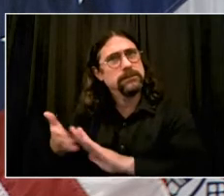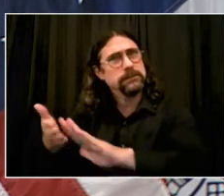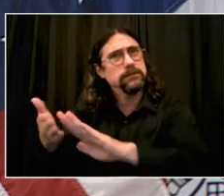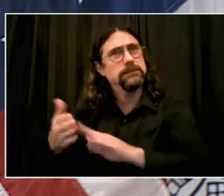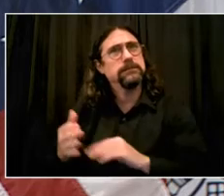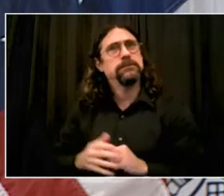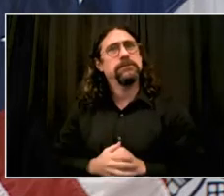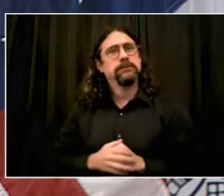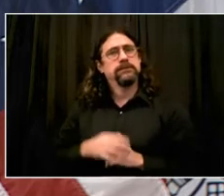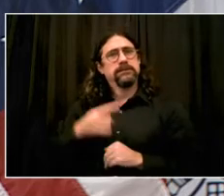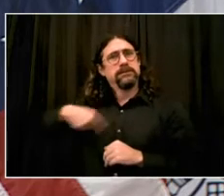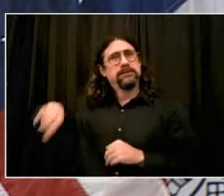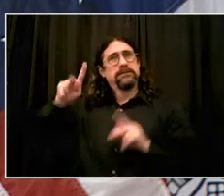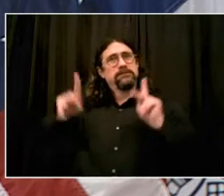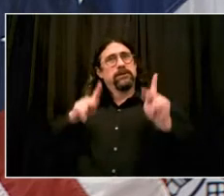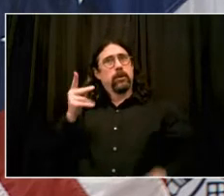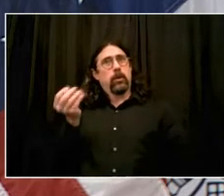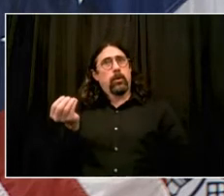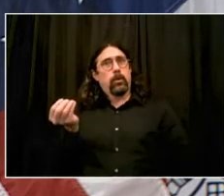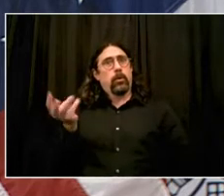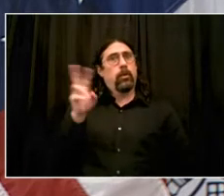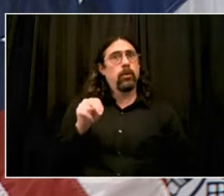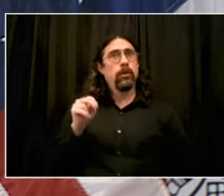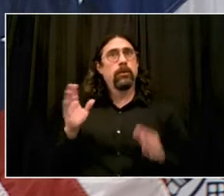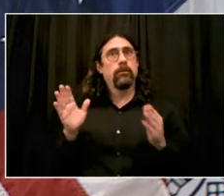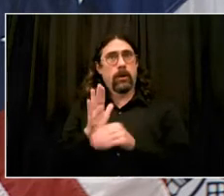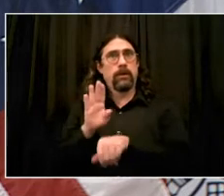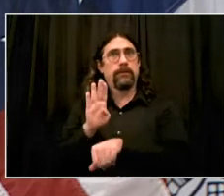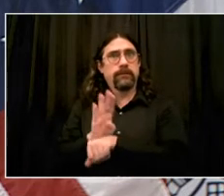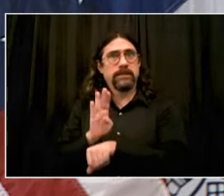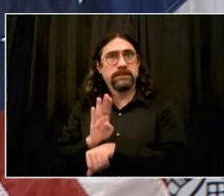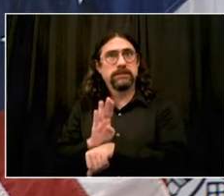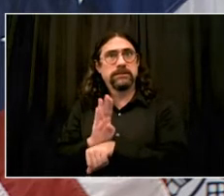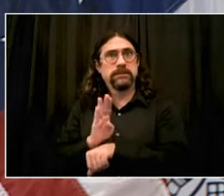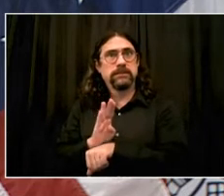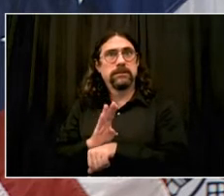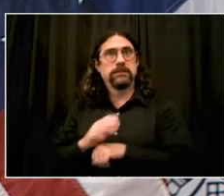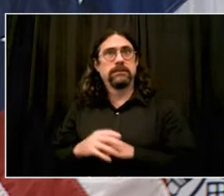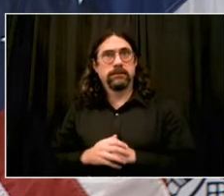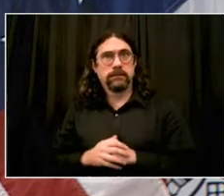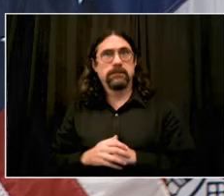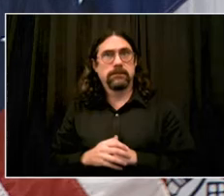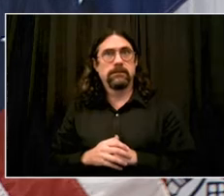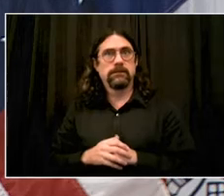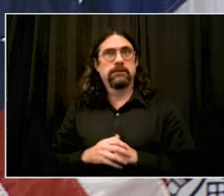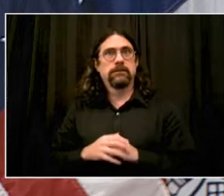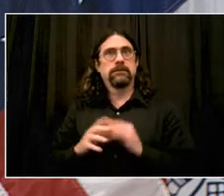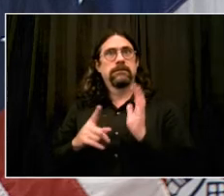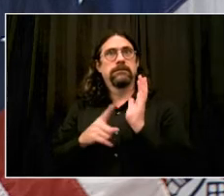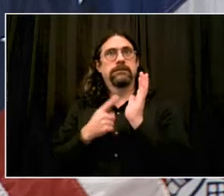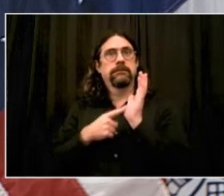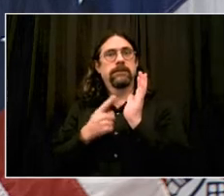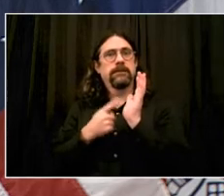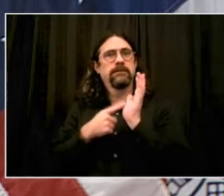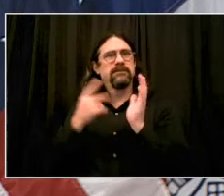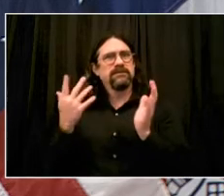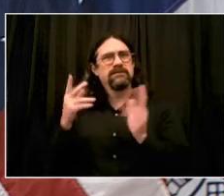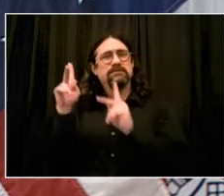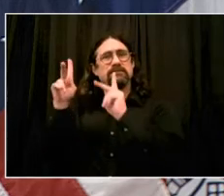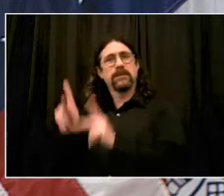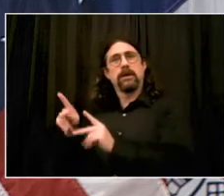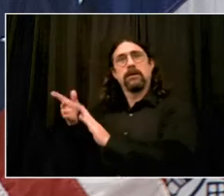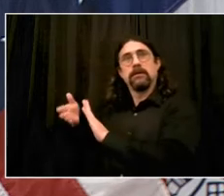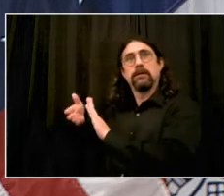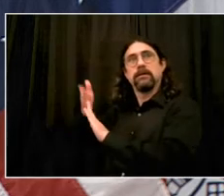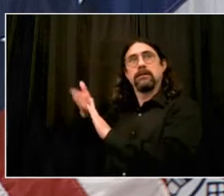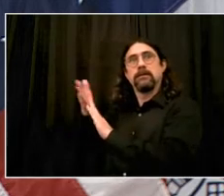to more and more in the city and all over this country, because employee-owned businesses create a tremendous reality of equity